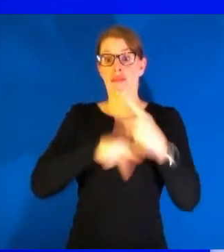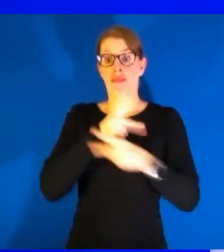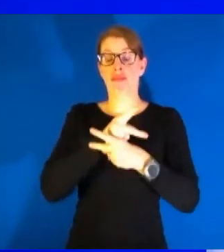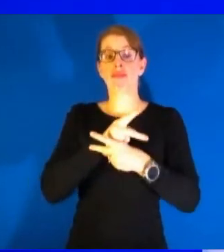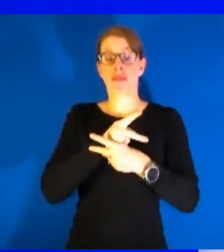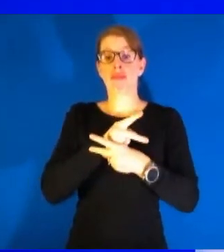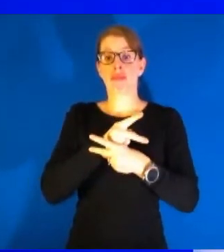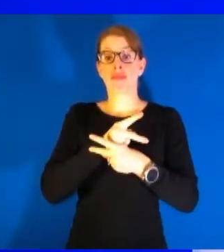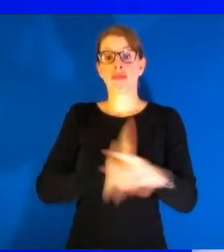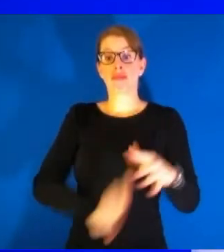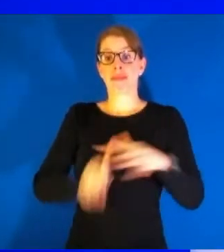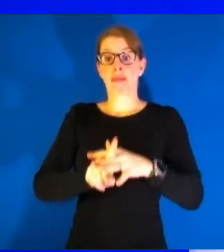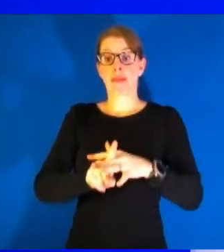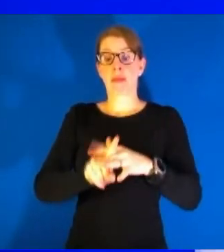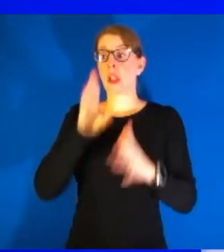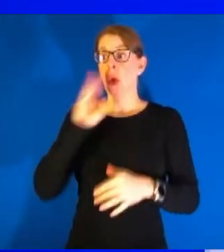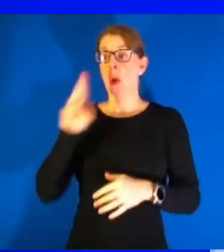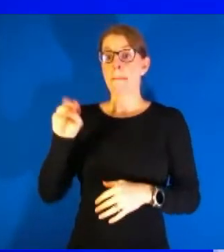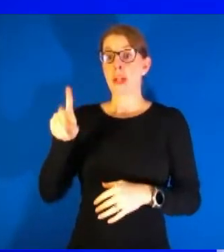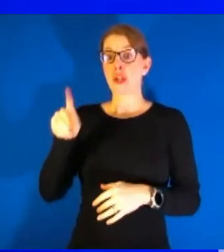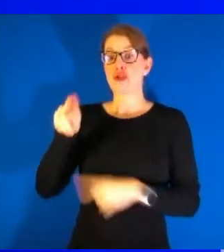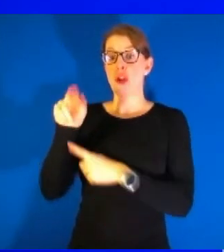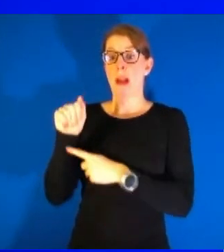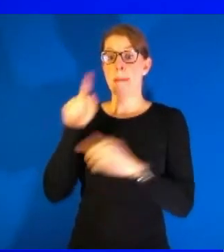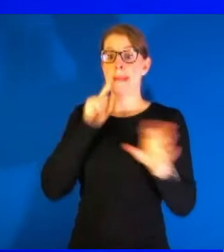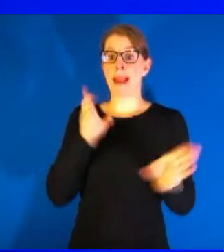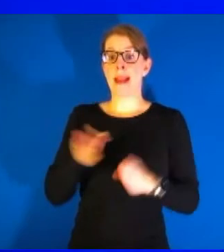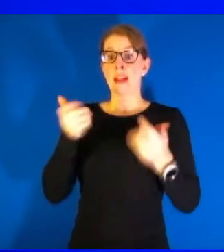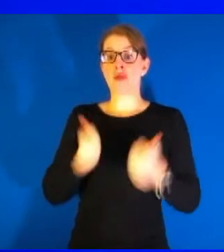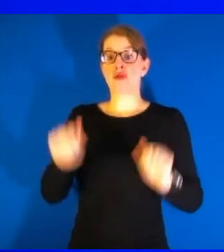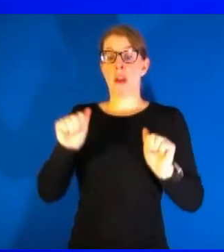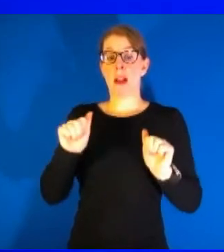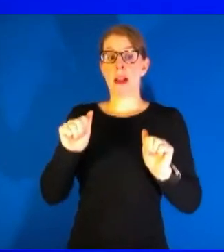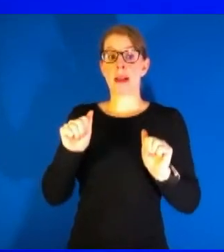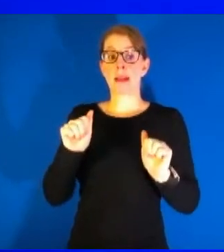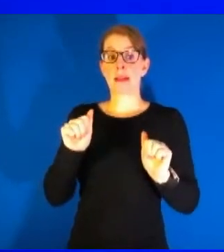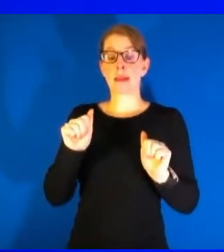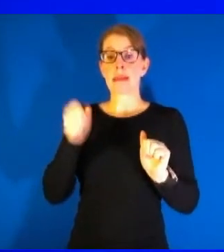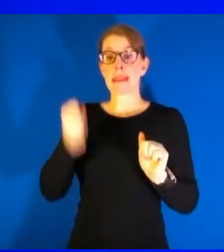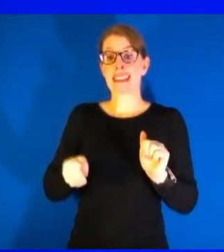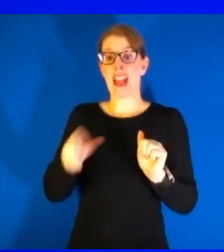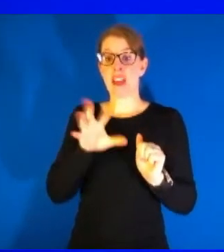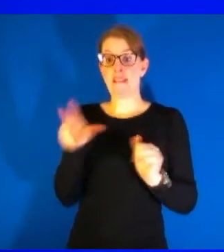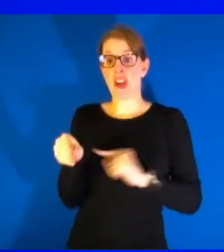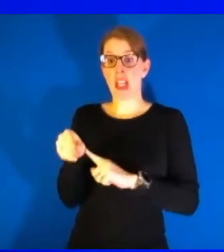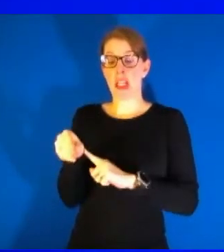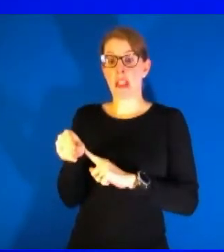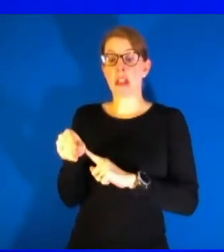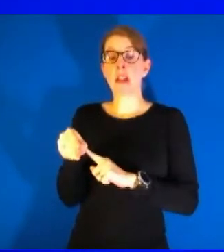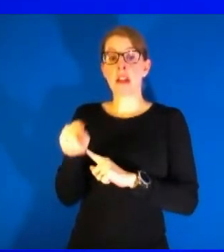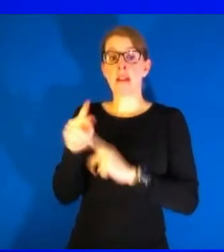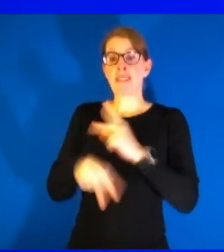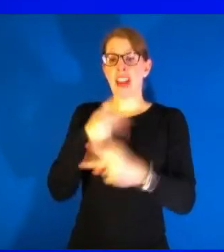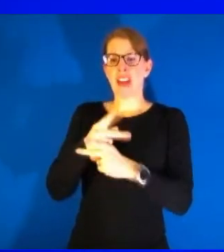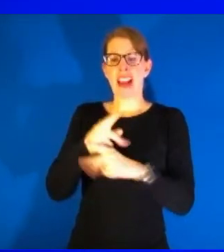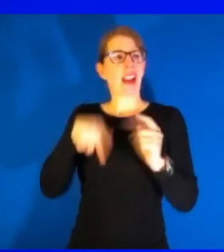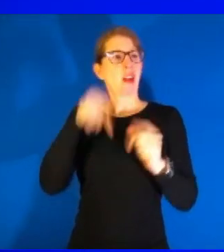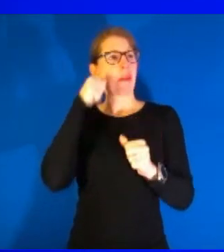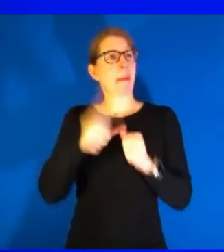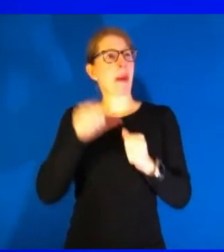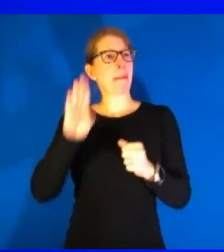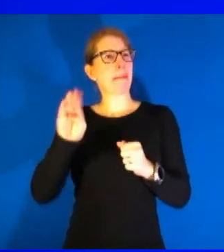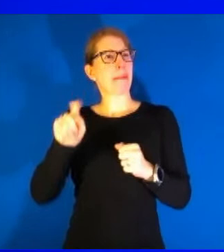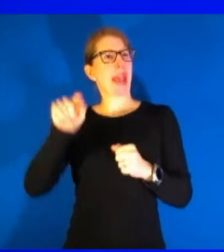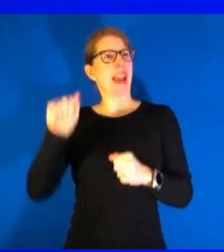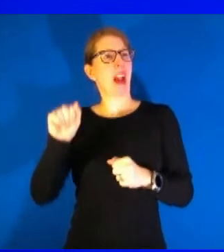knew that Moderna was planning and trying to do that original South African variant. I don't remember if that was Beta